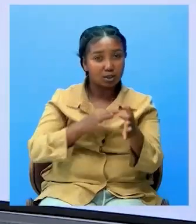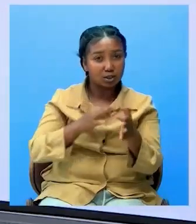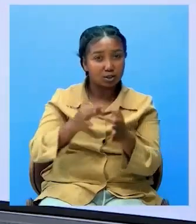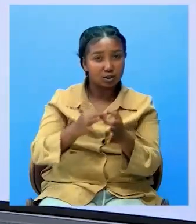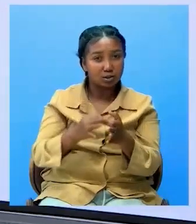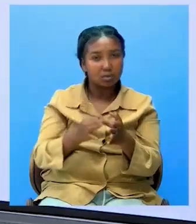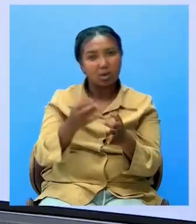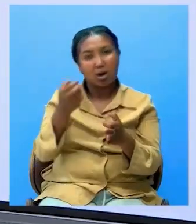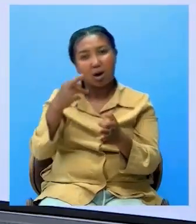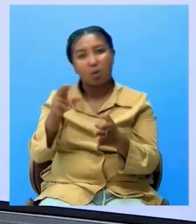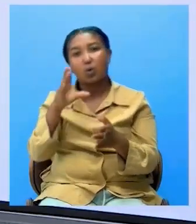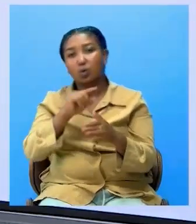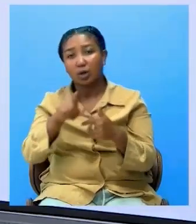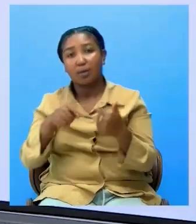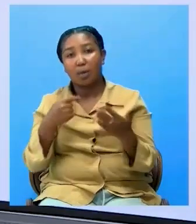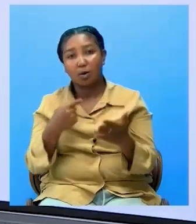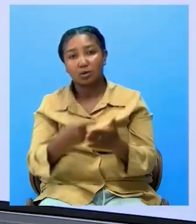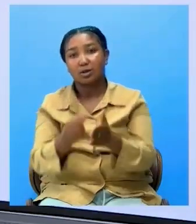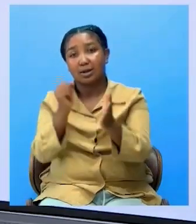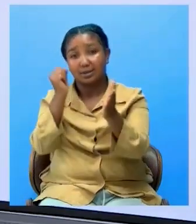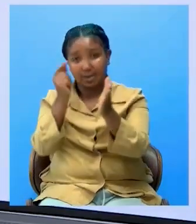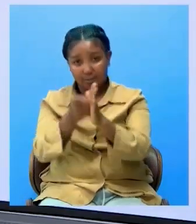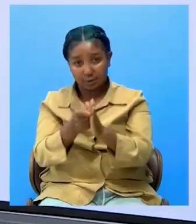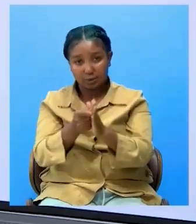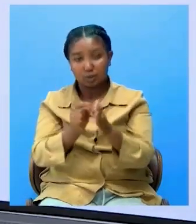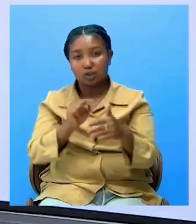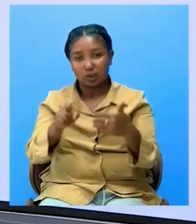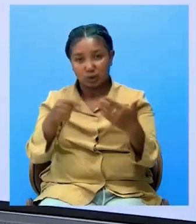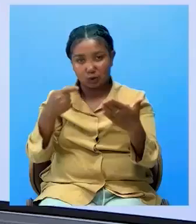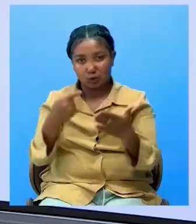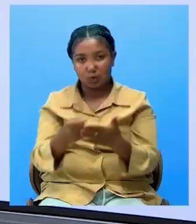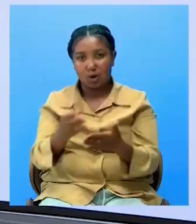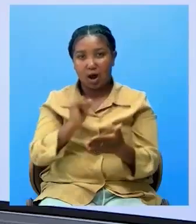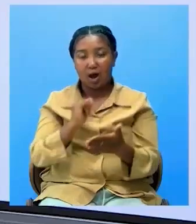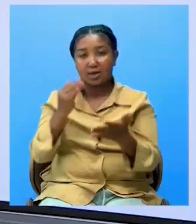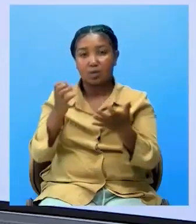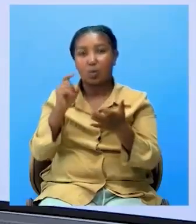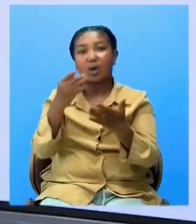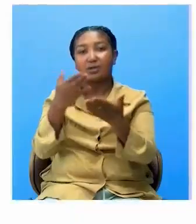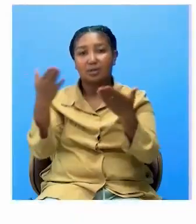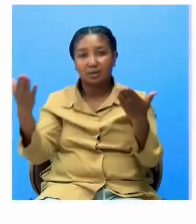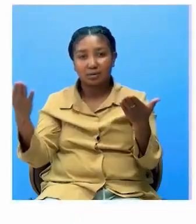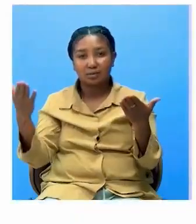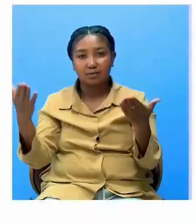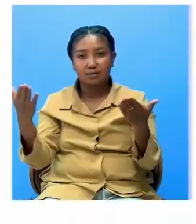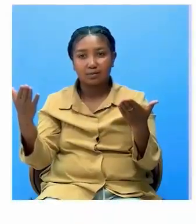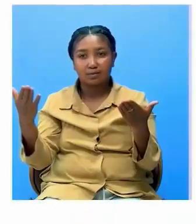just we're talking about example. So, I need one thing.